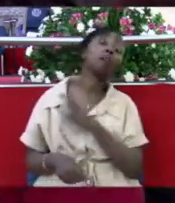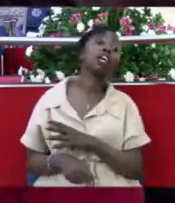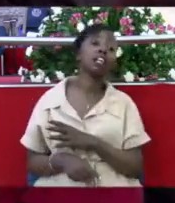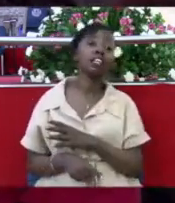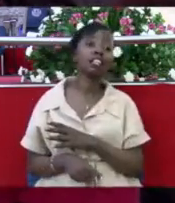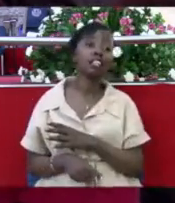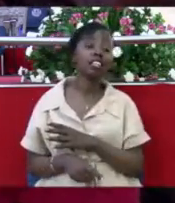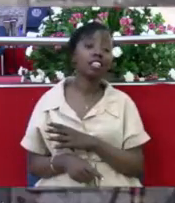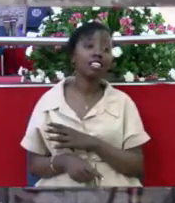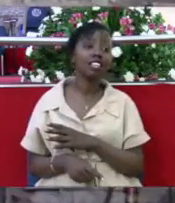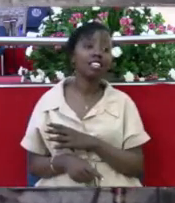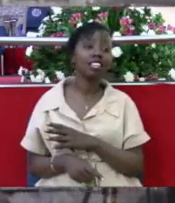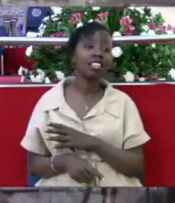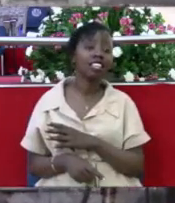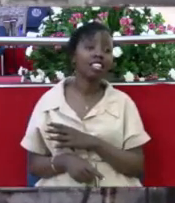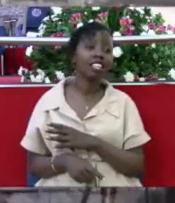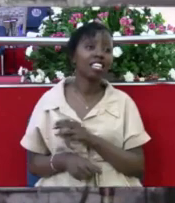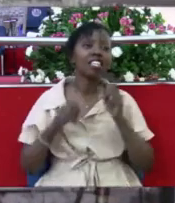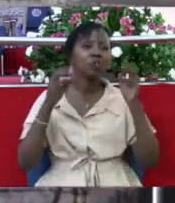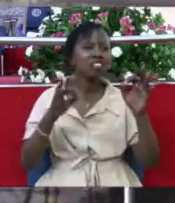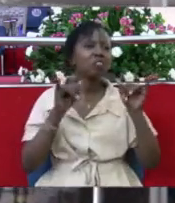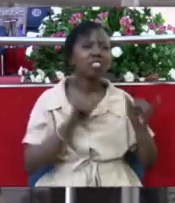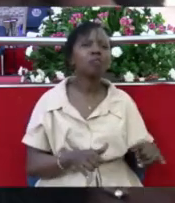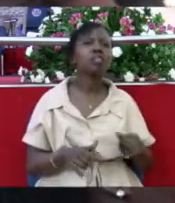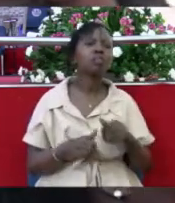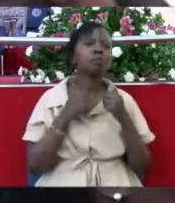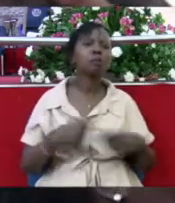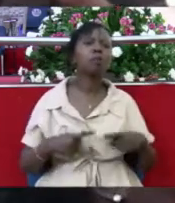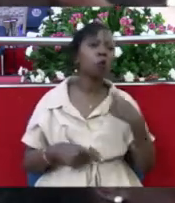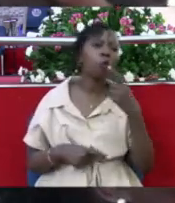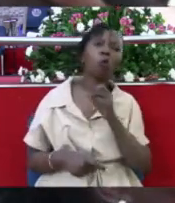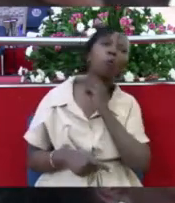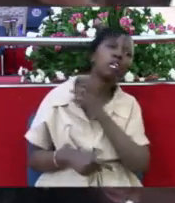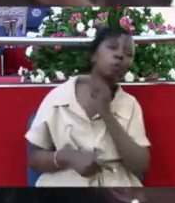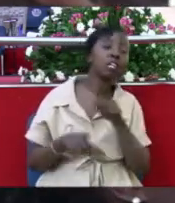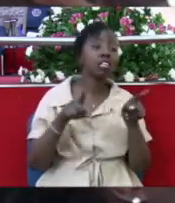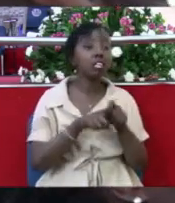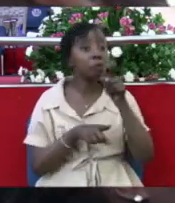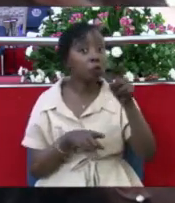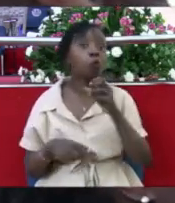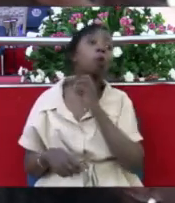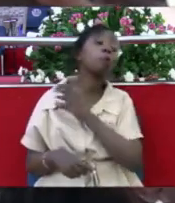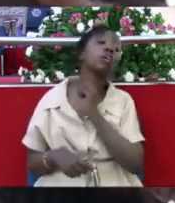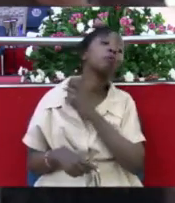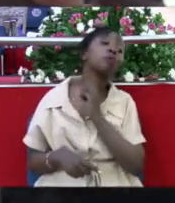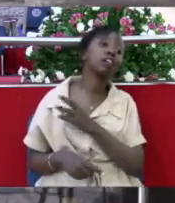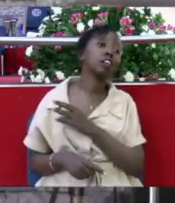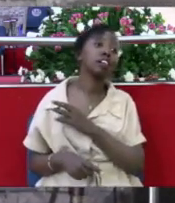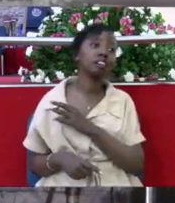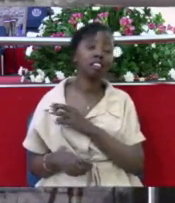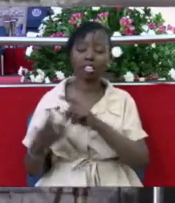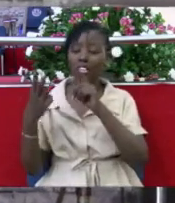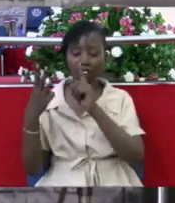wa mshene. Utakuwa mtu wa mshene. Yes. Ndio. Hallelujah. Hallelujah. Number 3. Ya